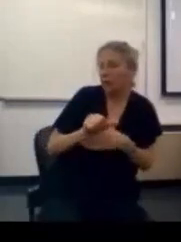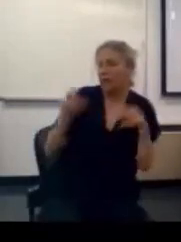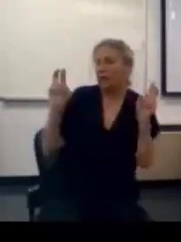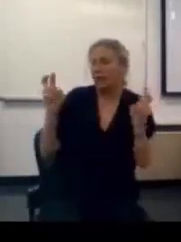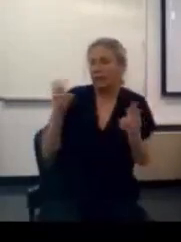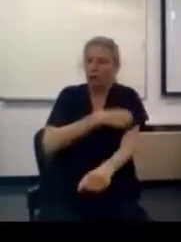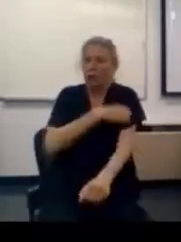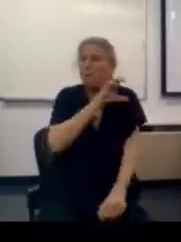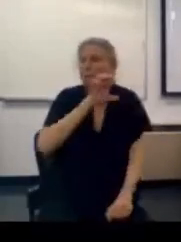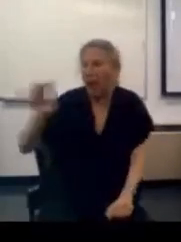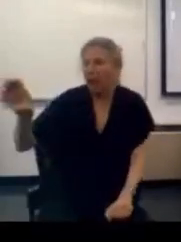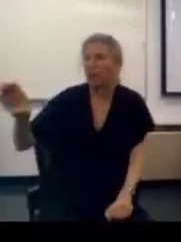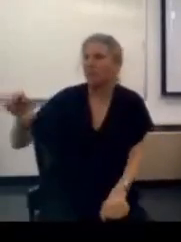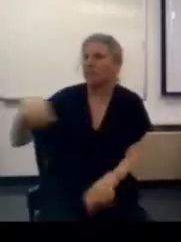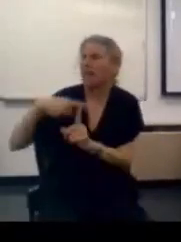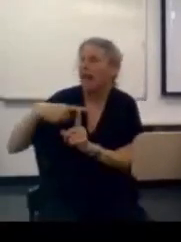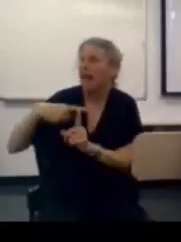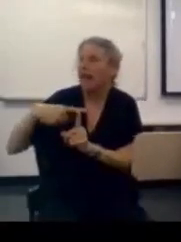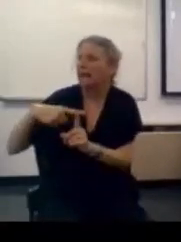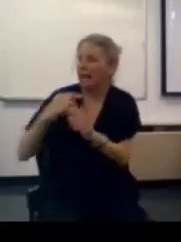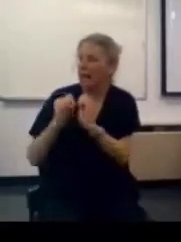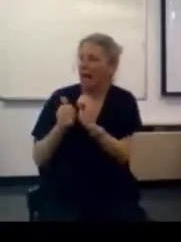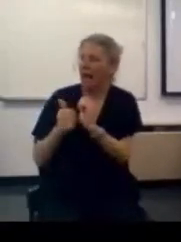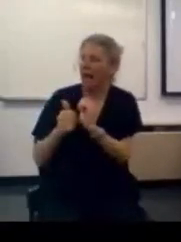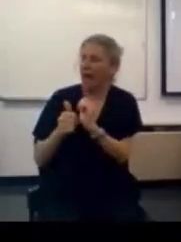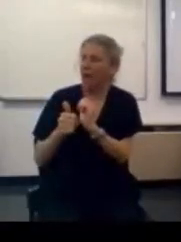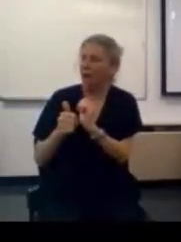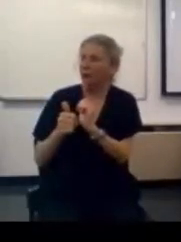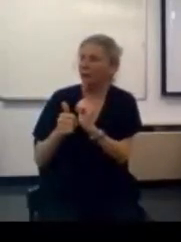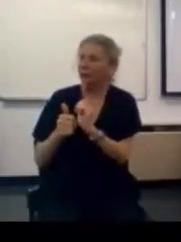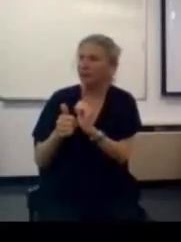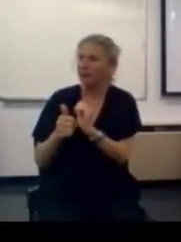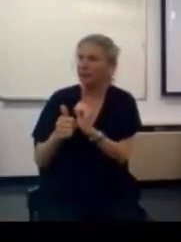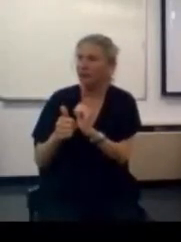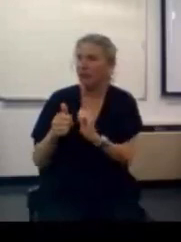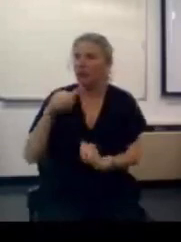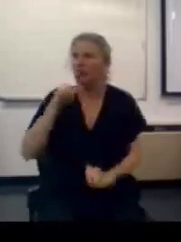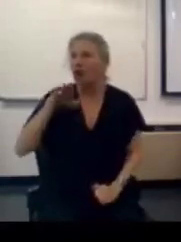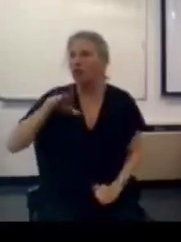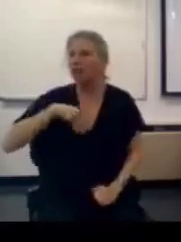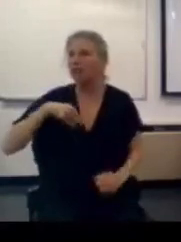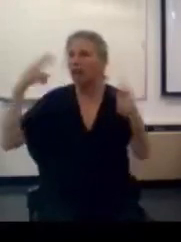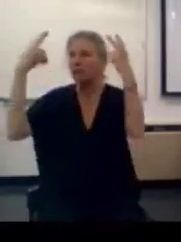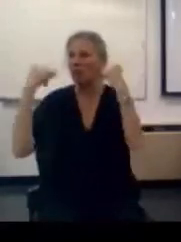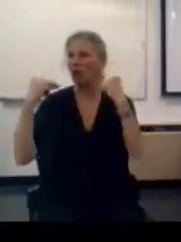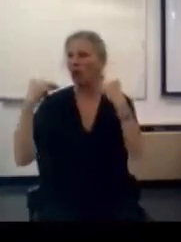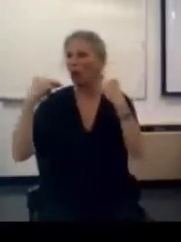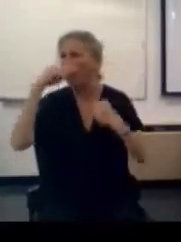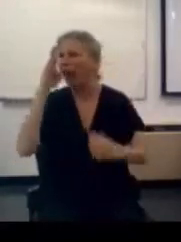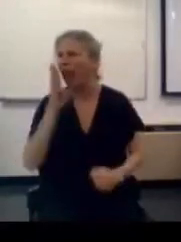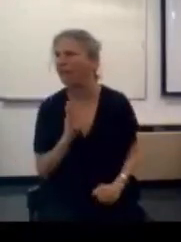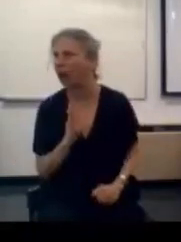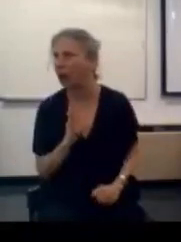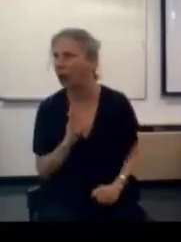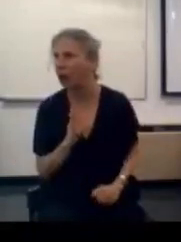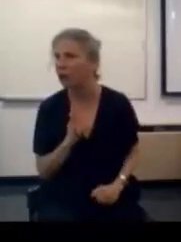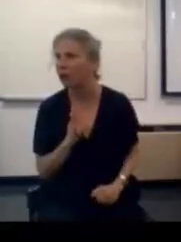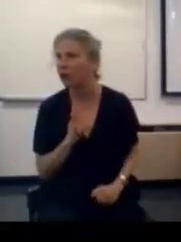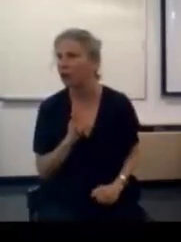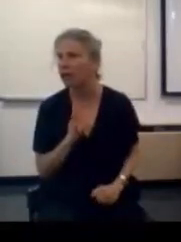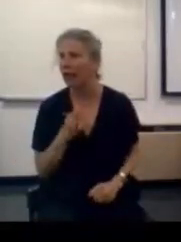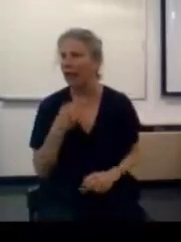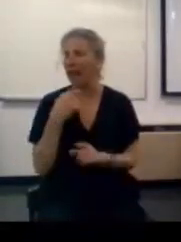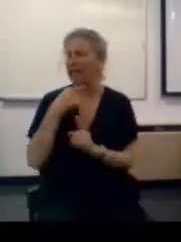around women with disabilities, on the issues of empowerment, and just how to put on that don't take no for an answer